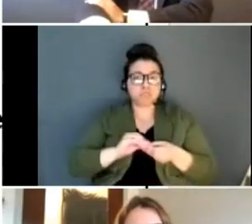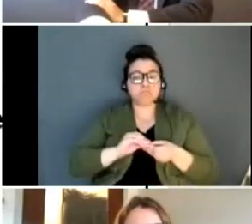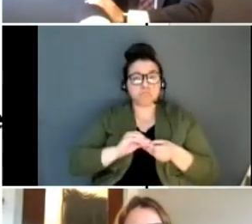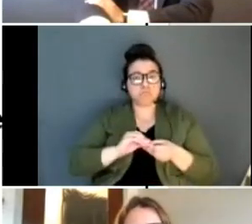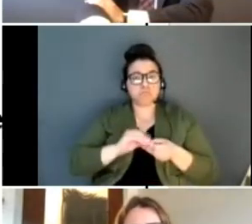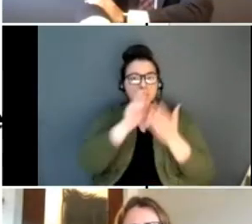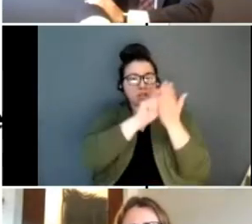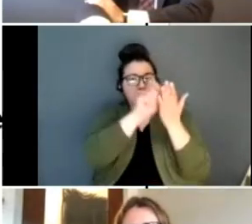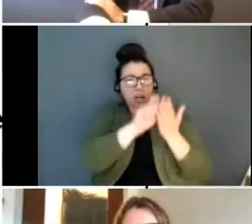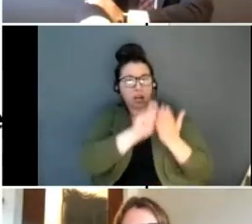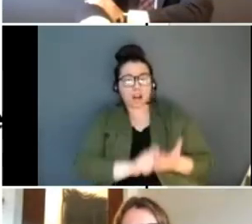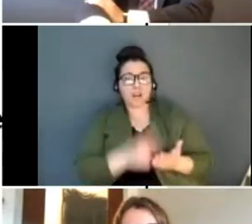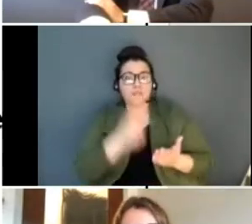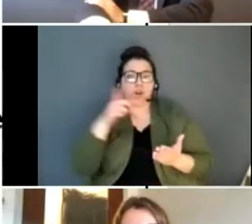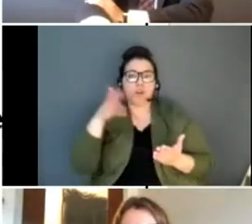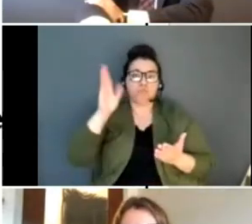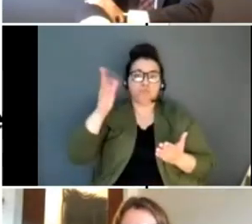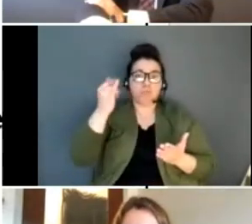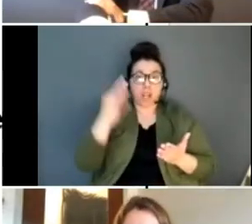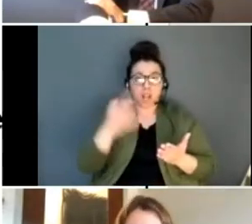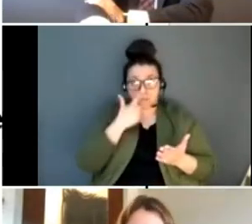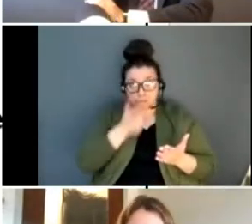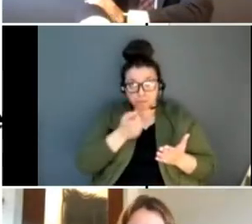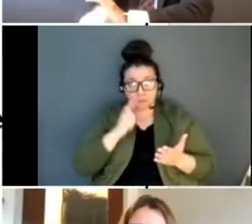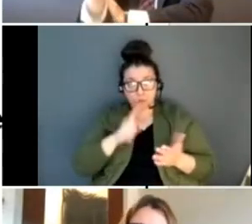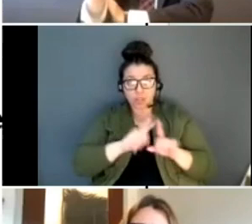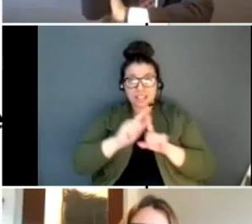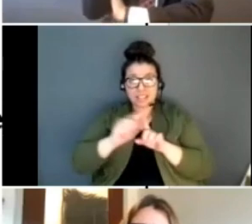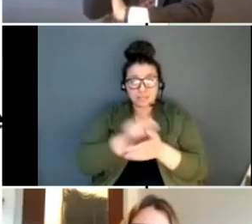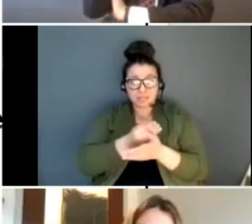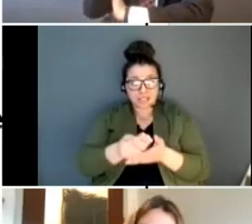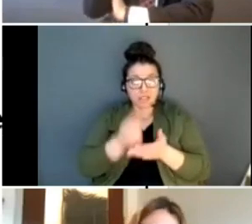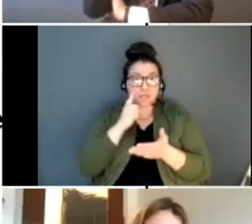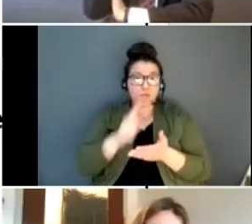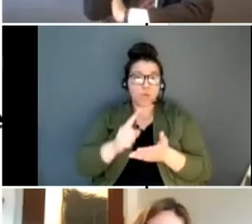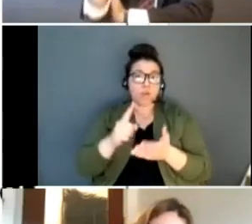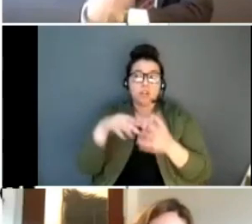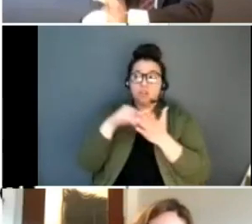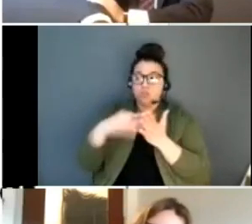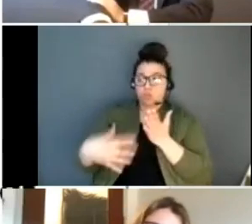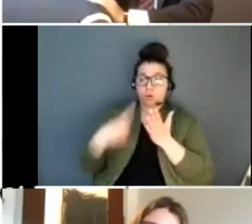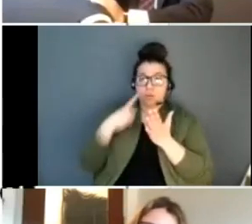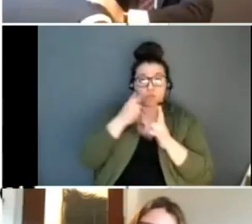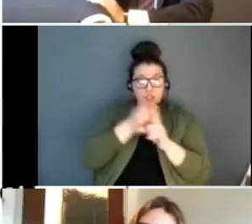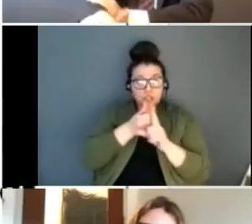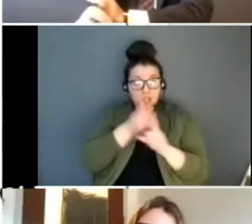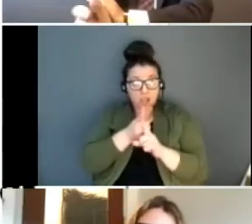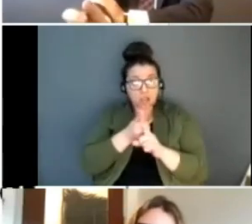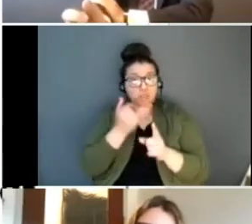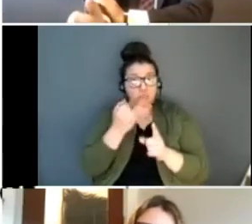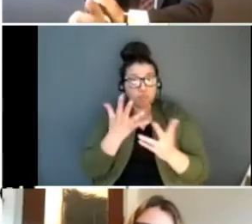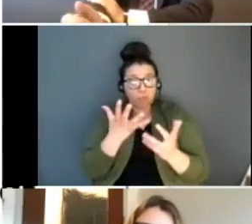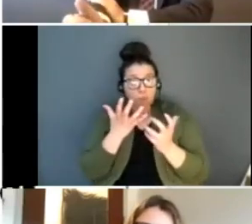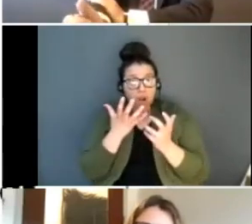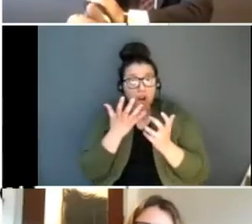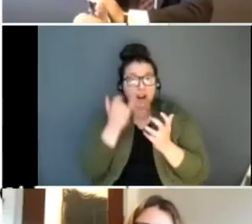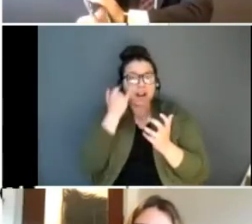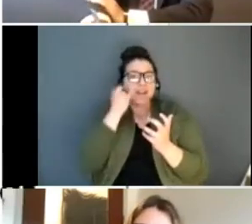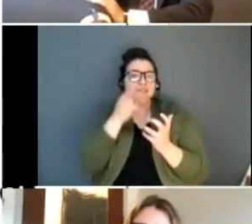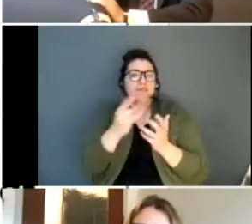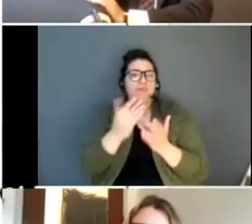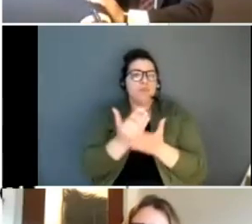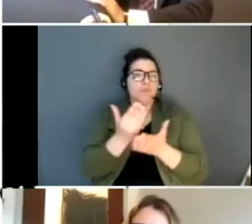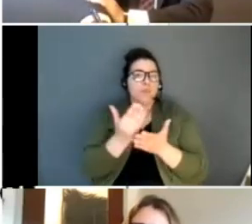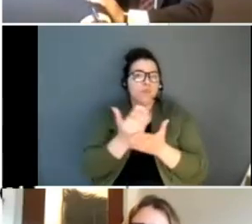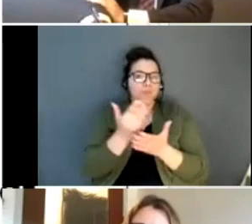folder and the checklist for your students and even for yourself too, all you have to do, for those of you who are new, this is our